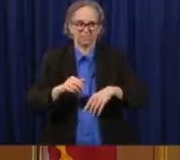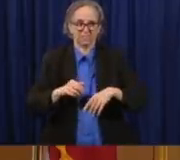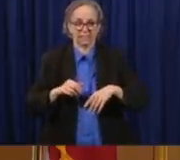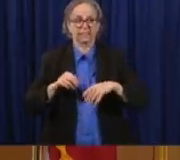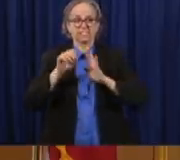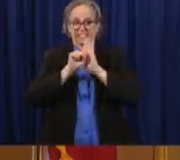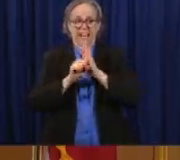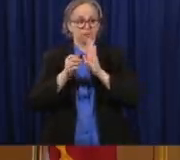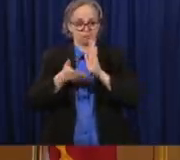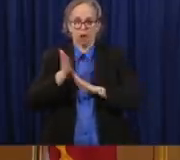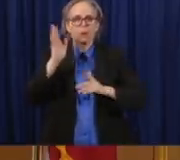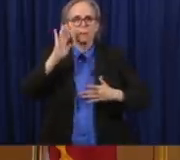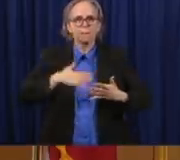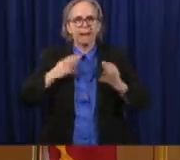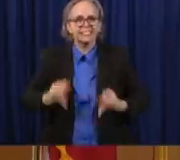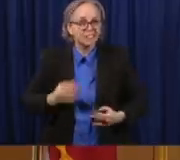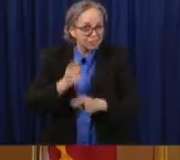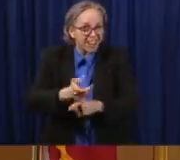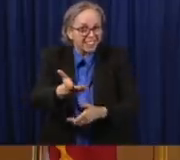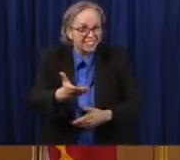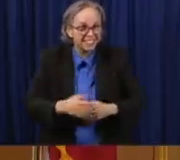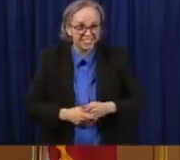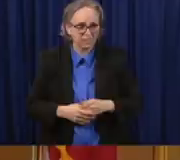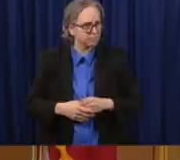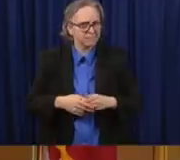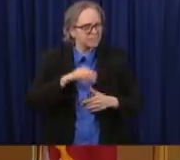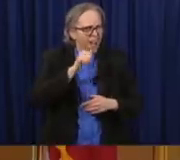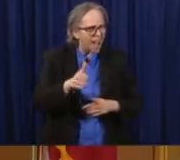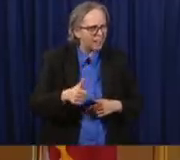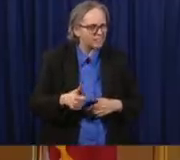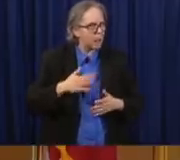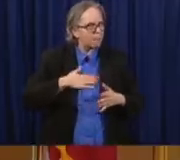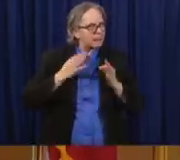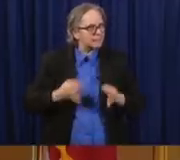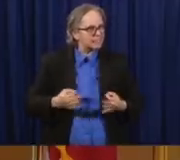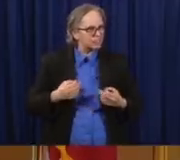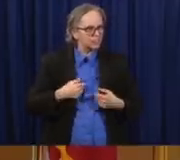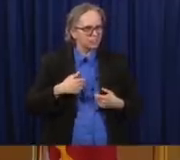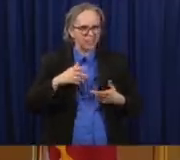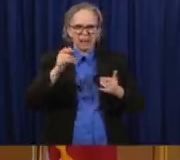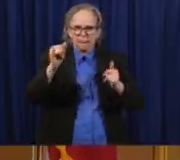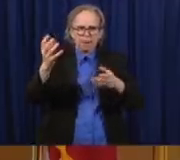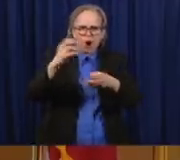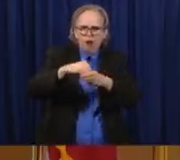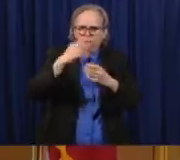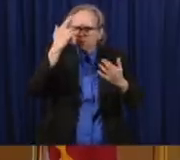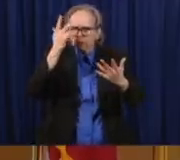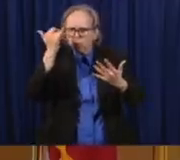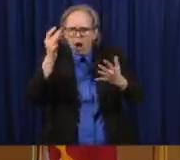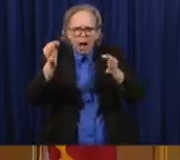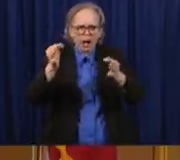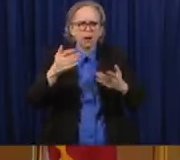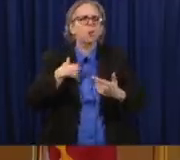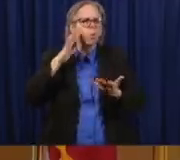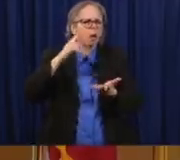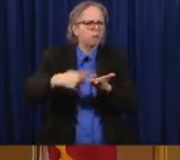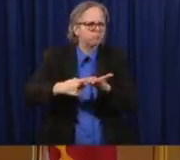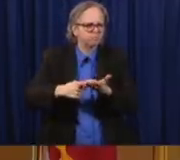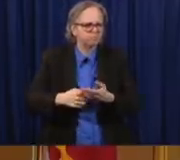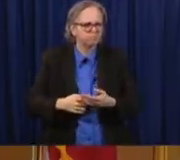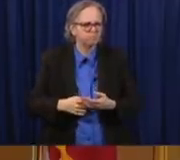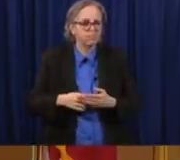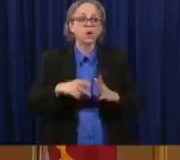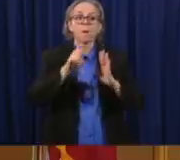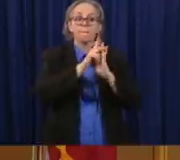state-run institution, we got other people involved, and we got to deal with them on a policy issue as well as on the